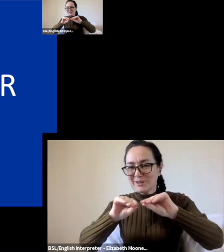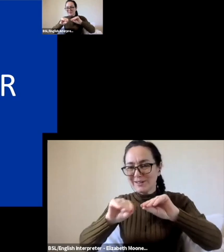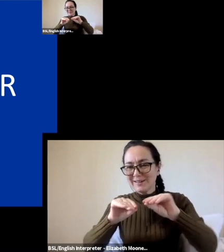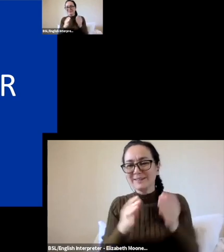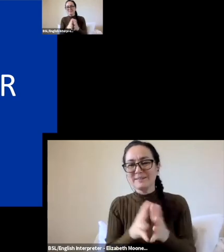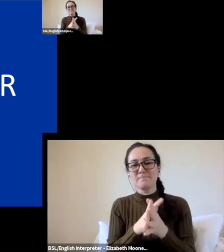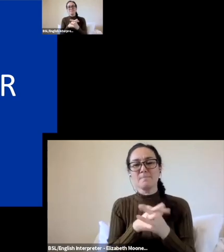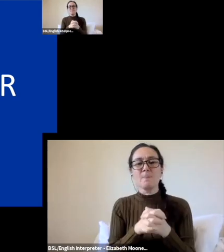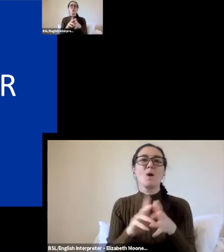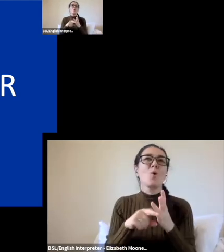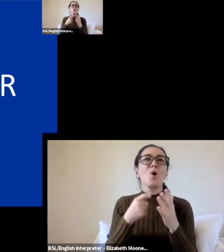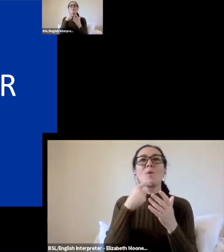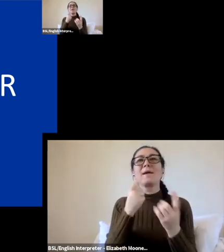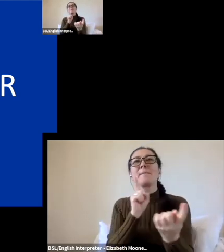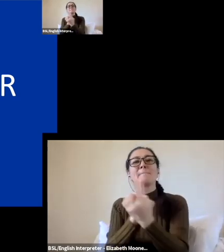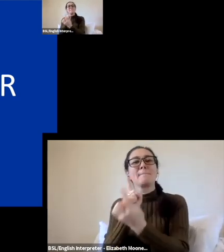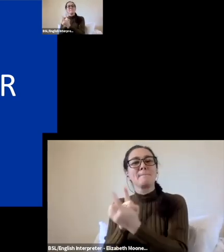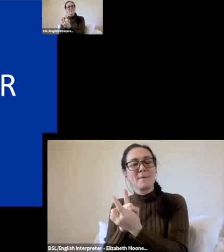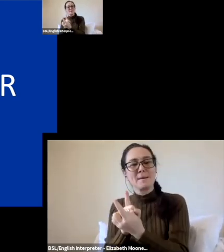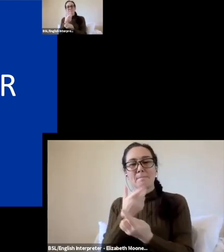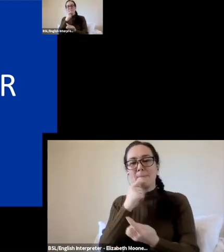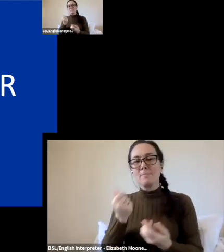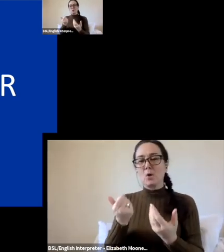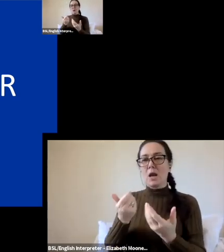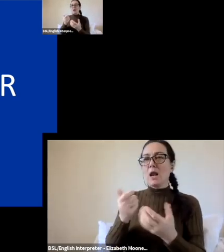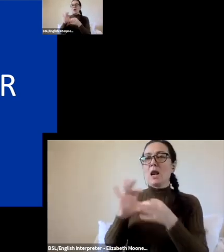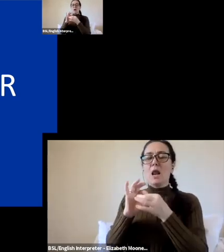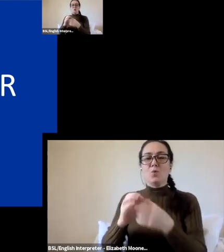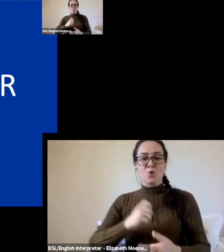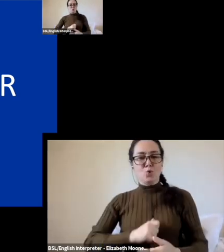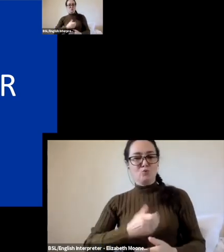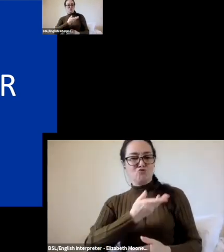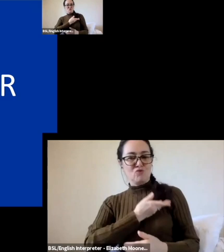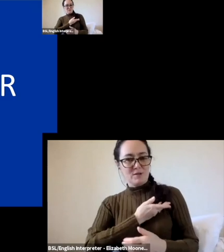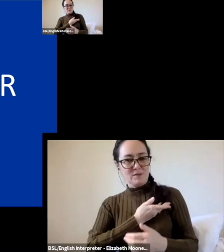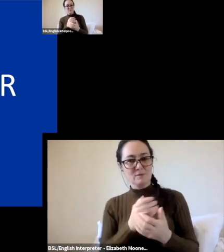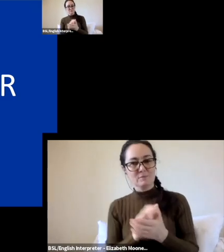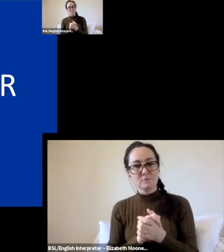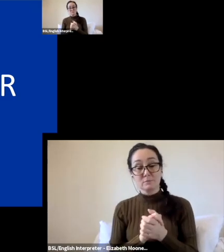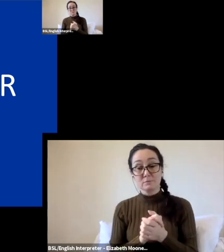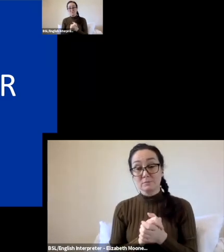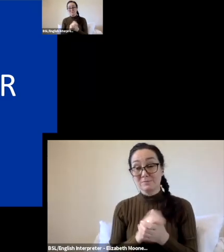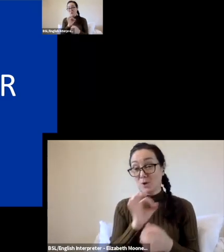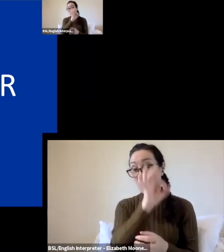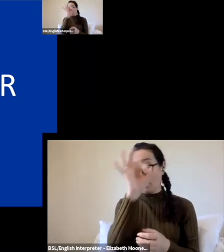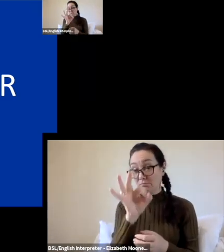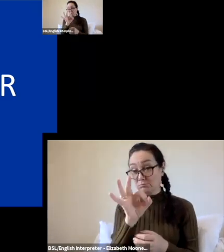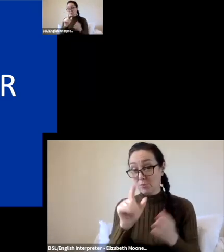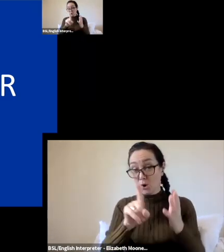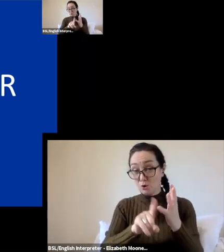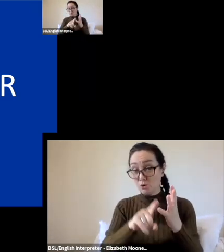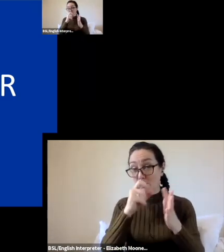with human rights defenders, but also any other actor, is if actually the UPR works, if actually